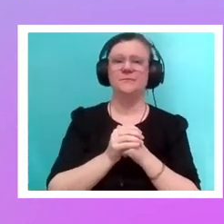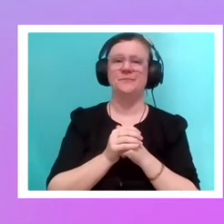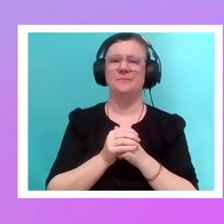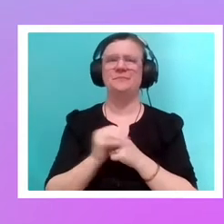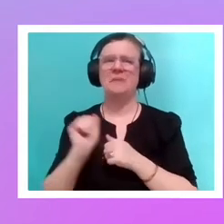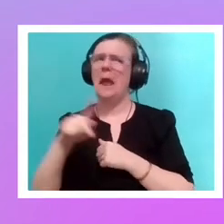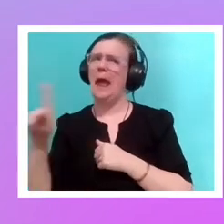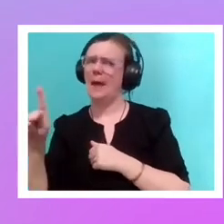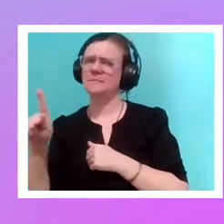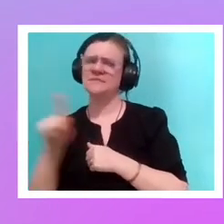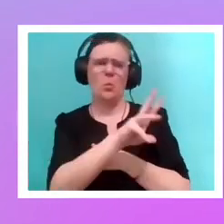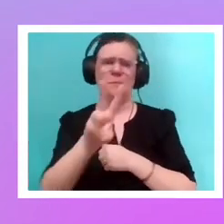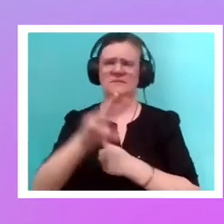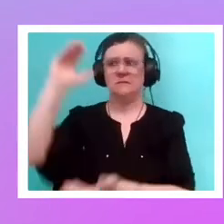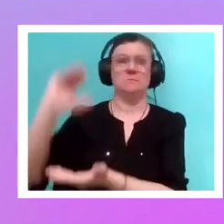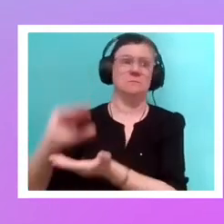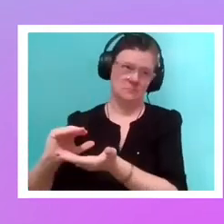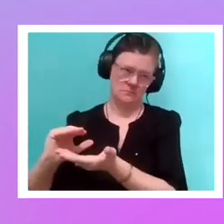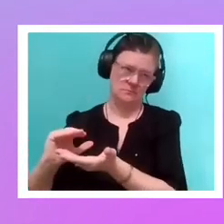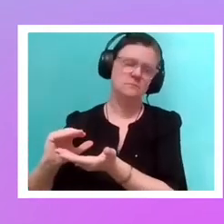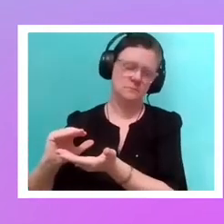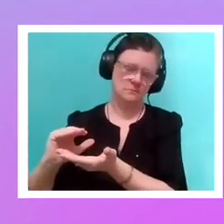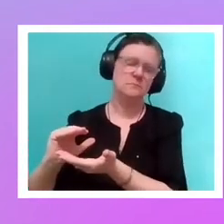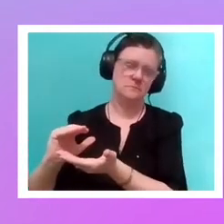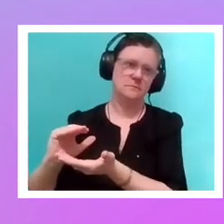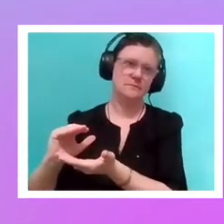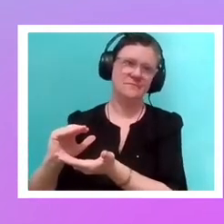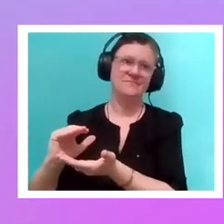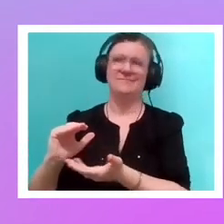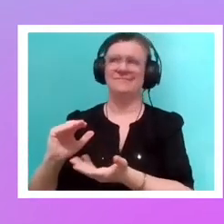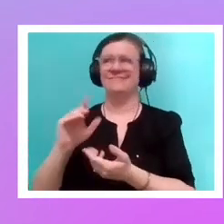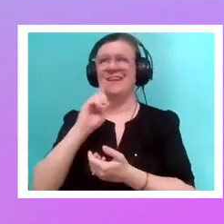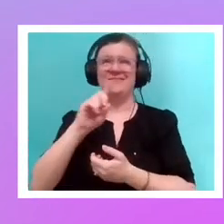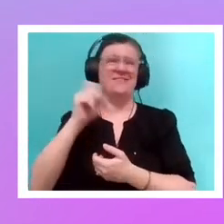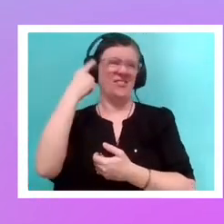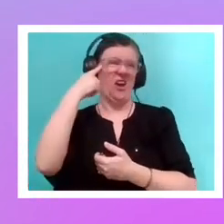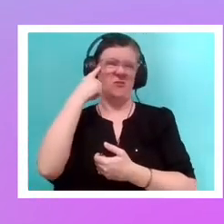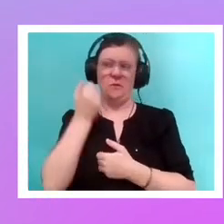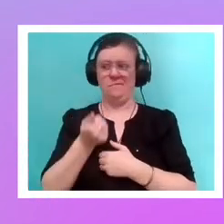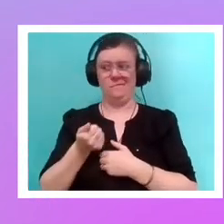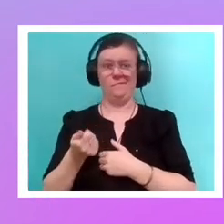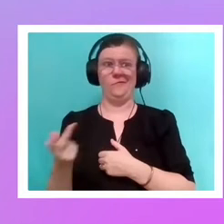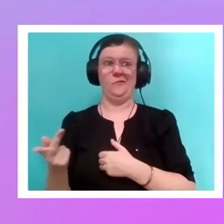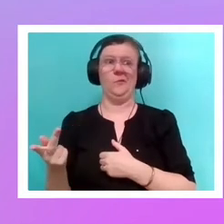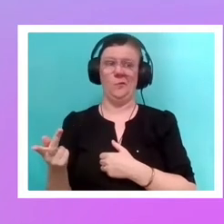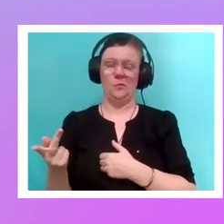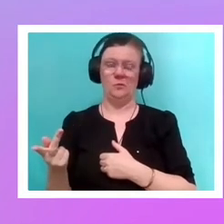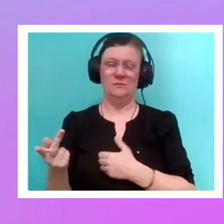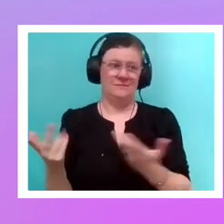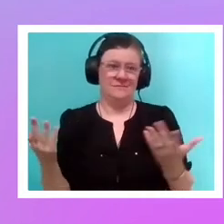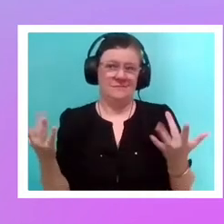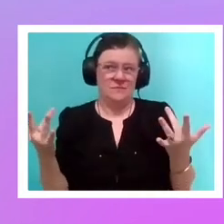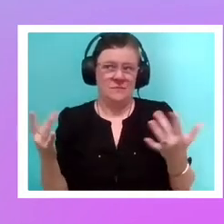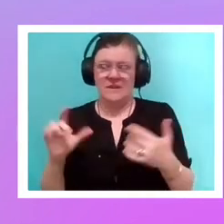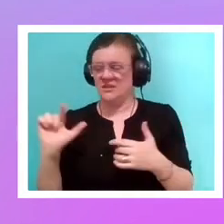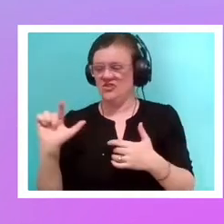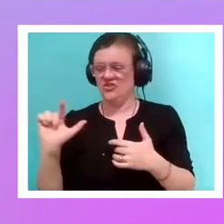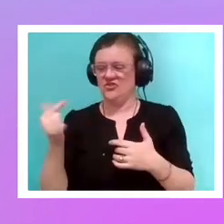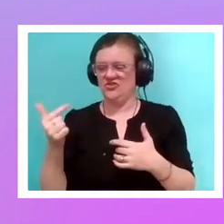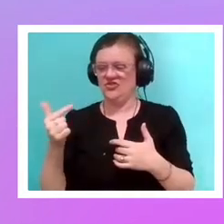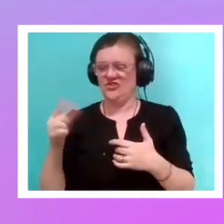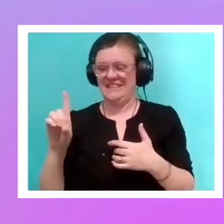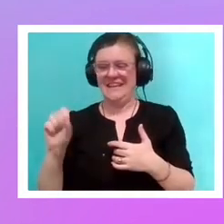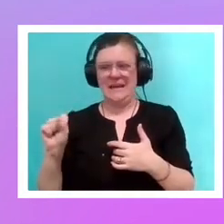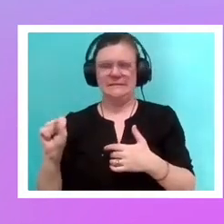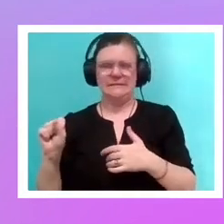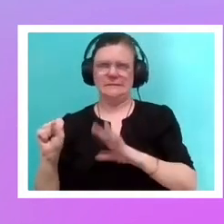mobile apps as websites, and across central government there are very few. That's possibly partly because GDS has always recommended